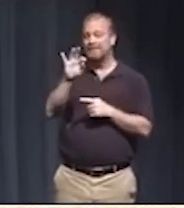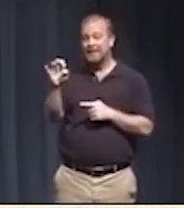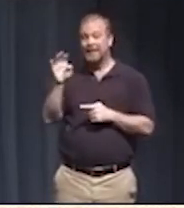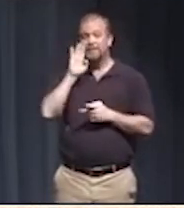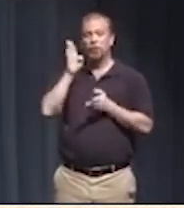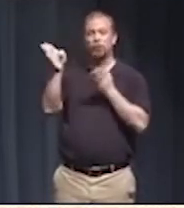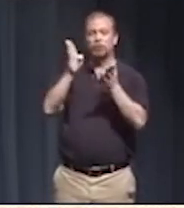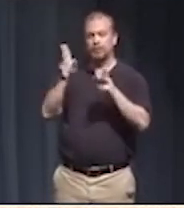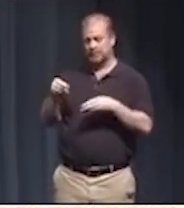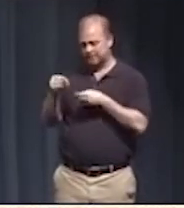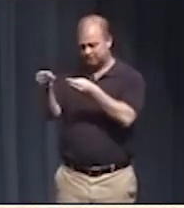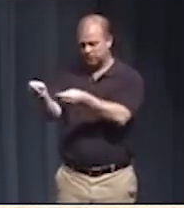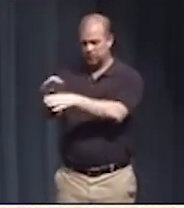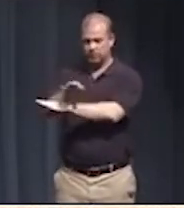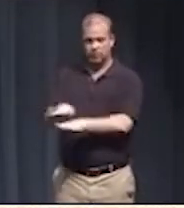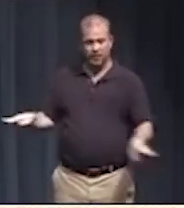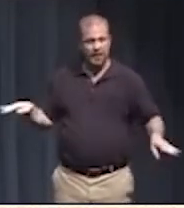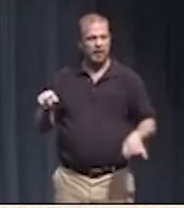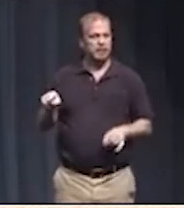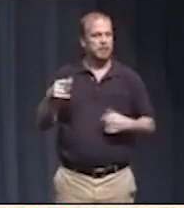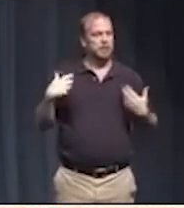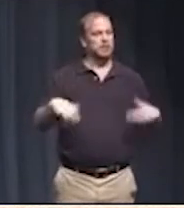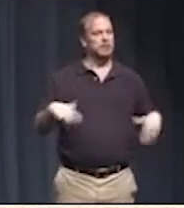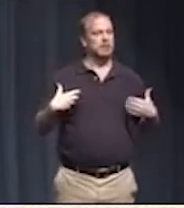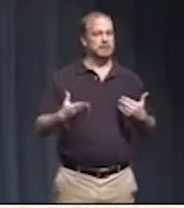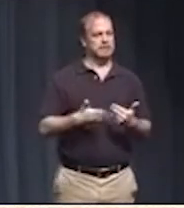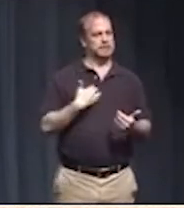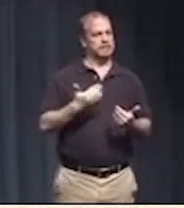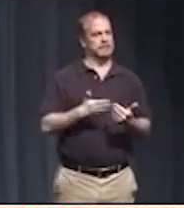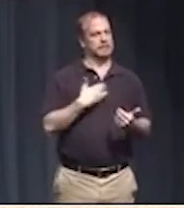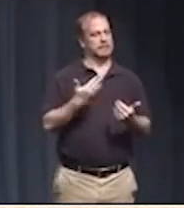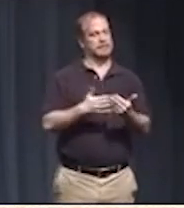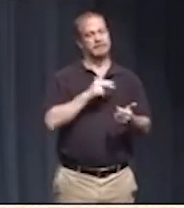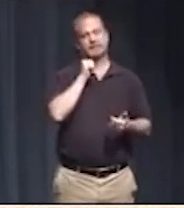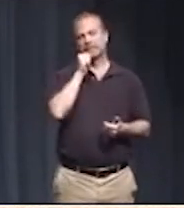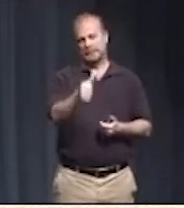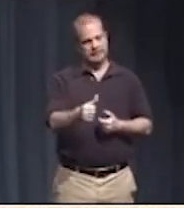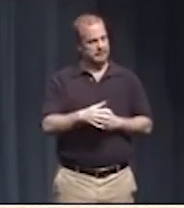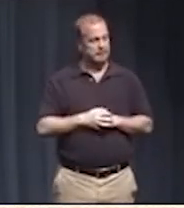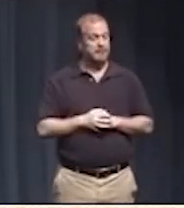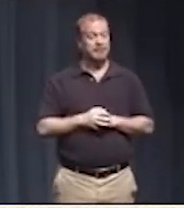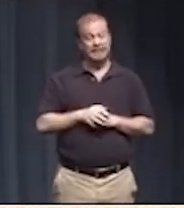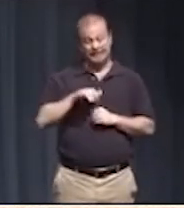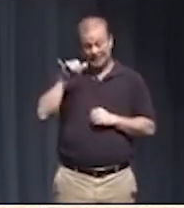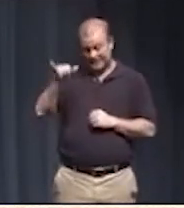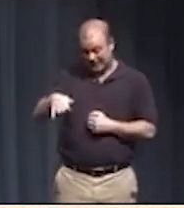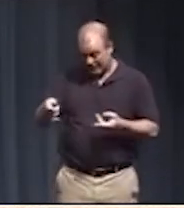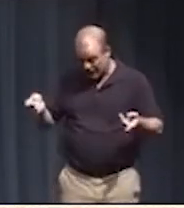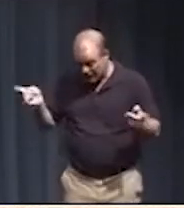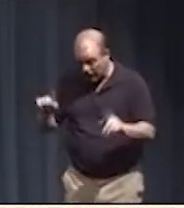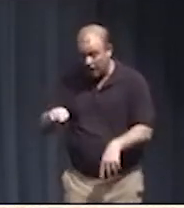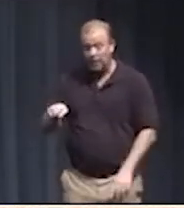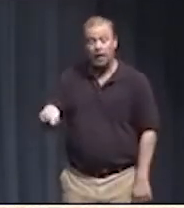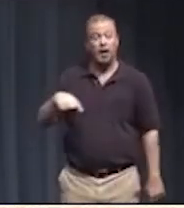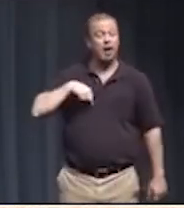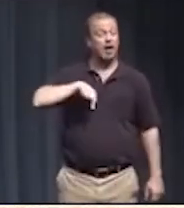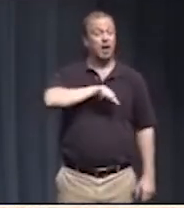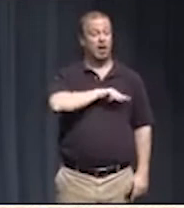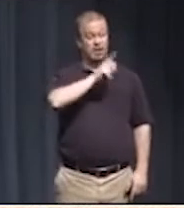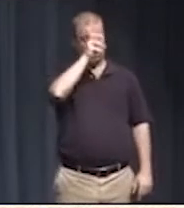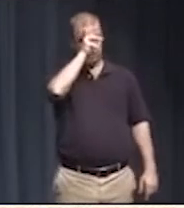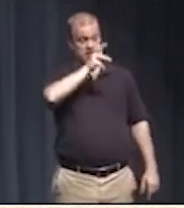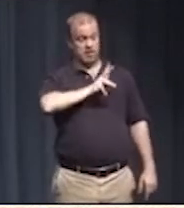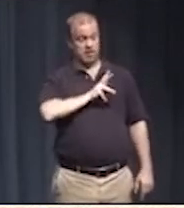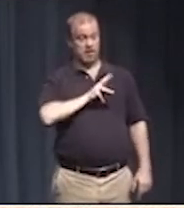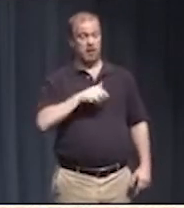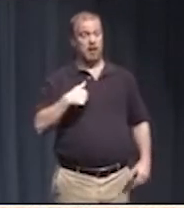your child needs? It's not easy. And when we get into those situations, for us as men, we're